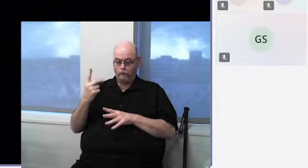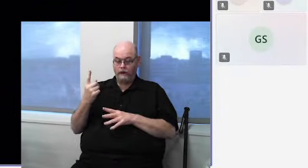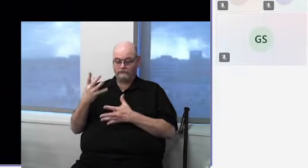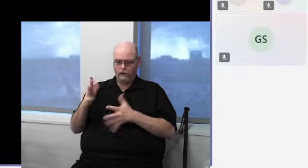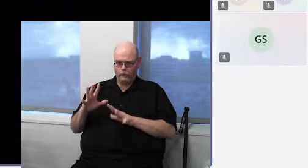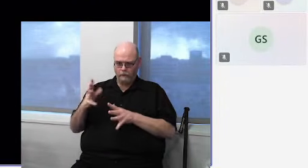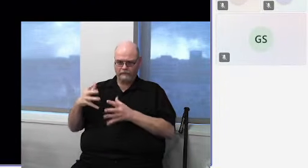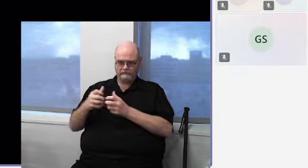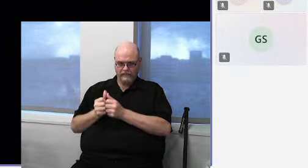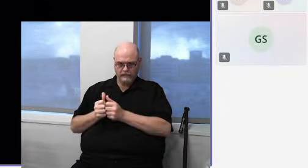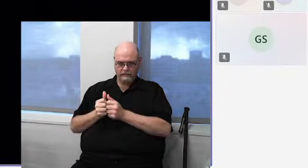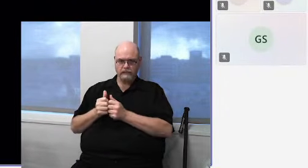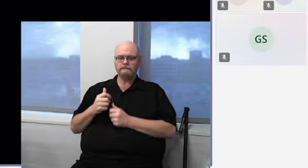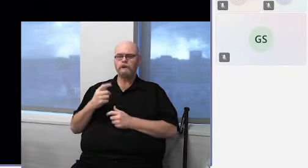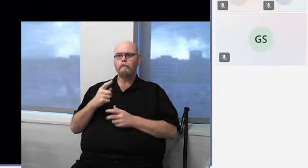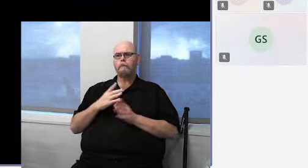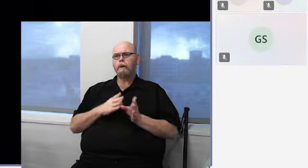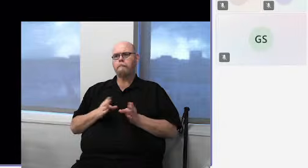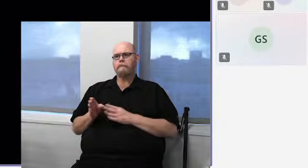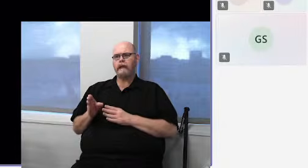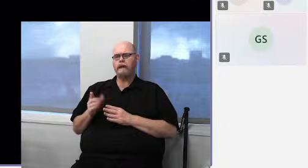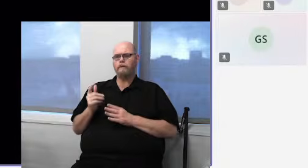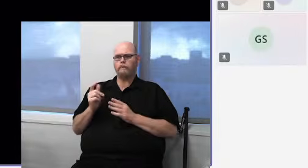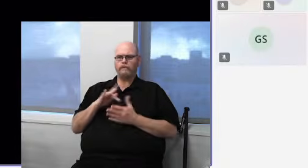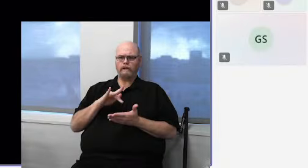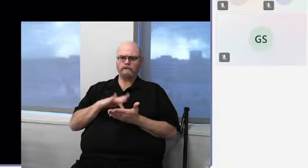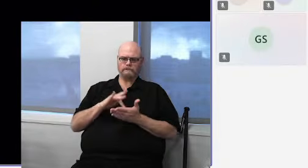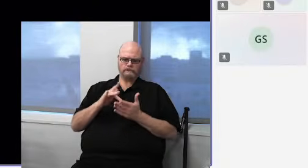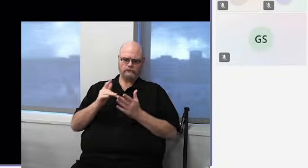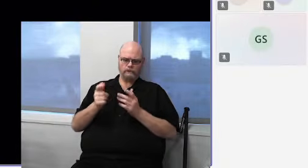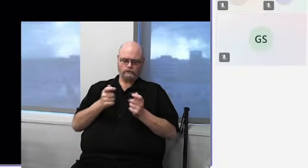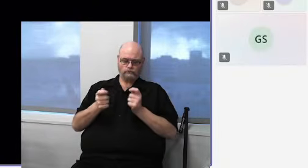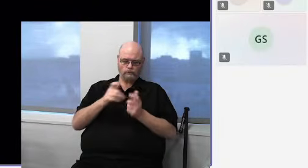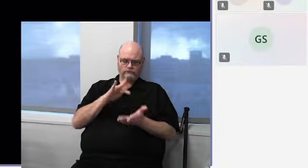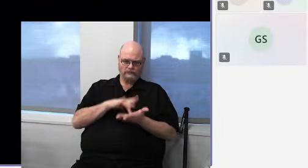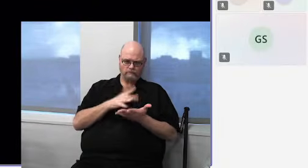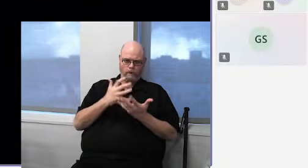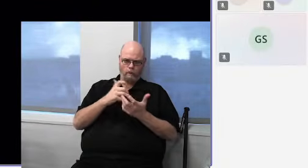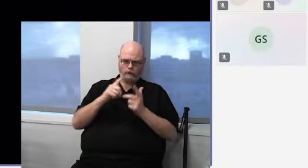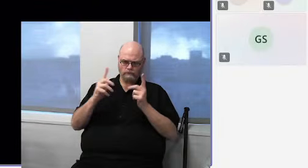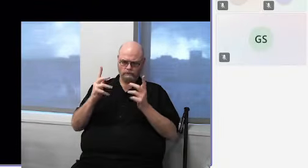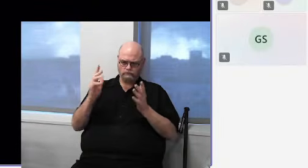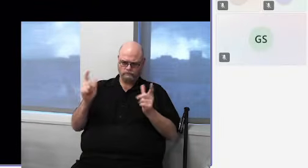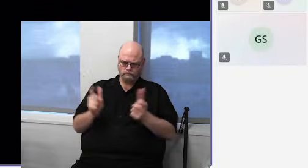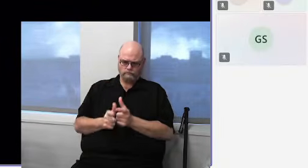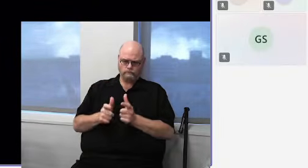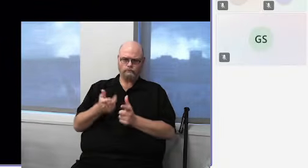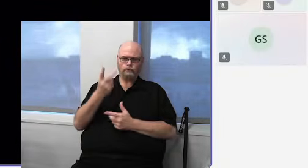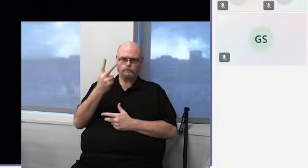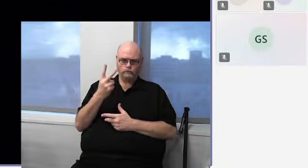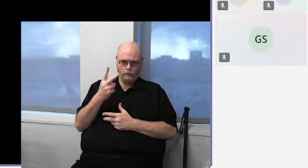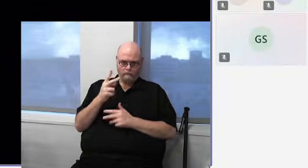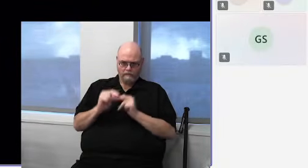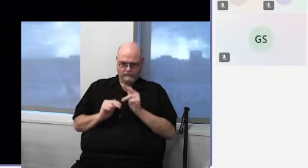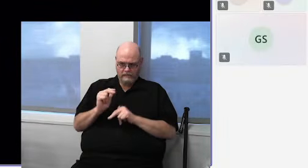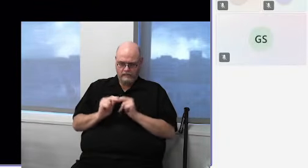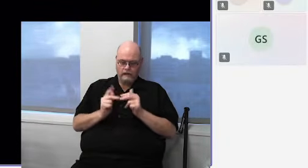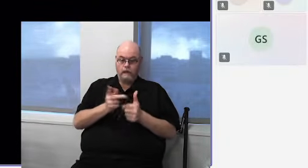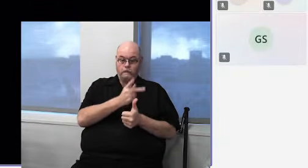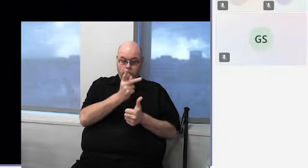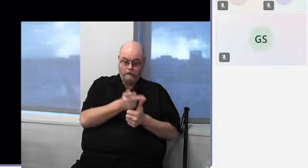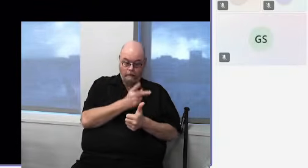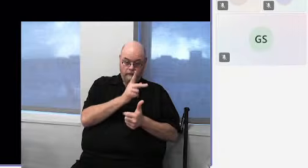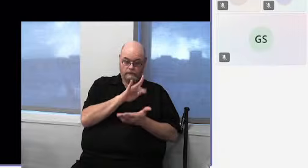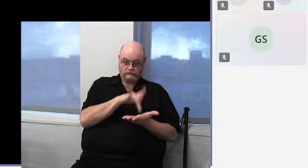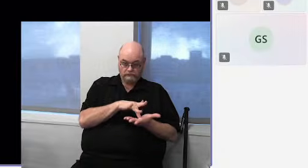So what we plan to do is, with the control center project, is to move down to 2 facilities,